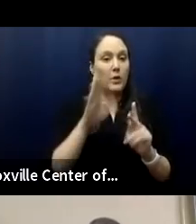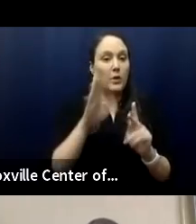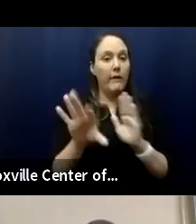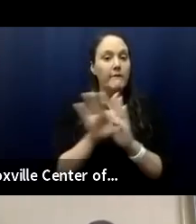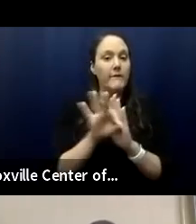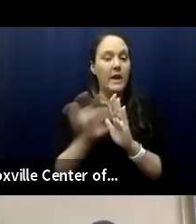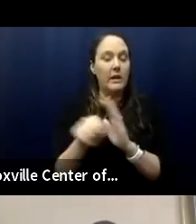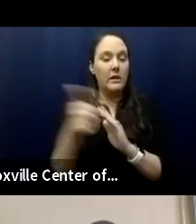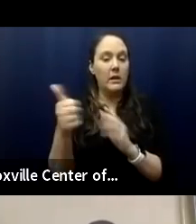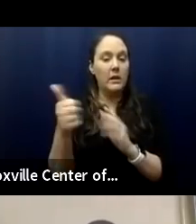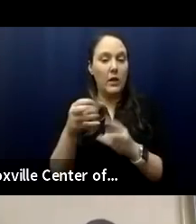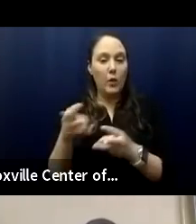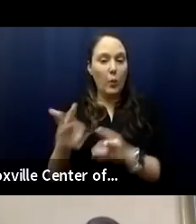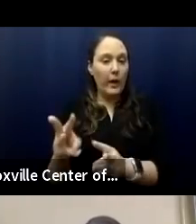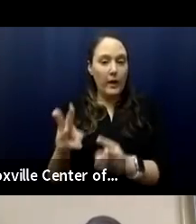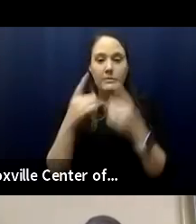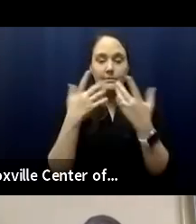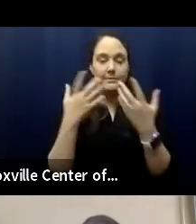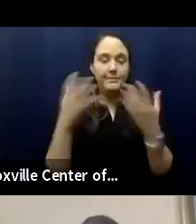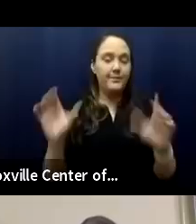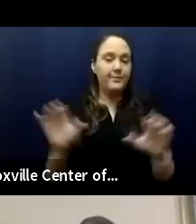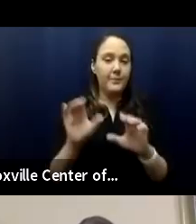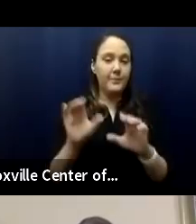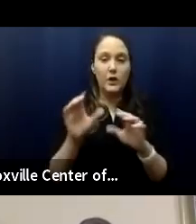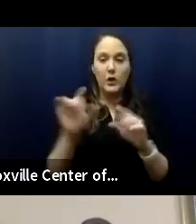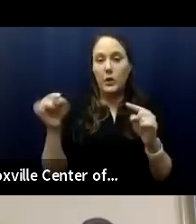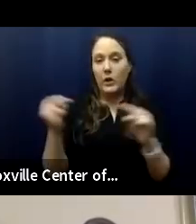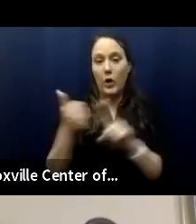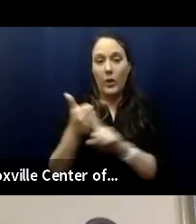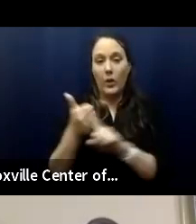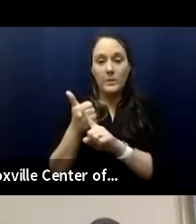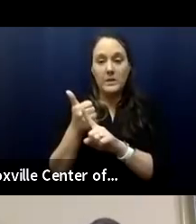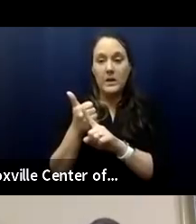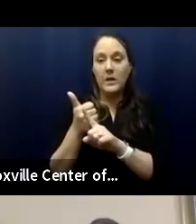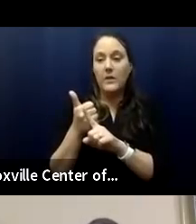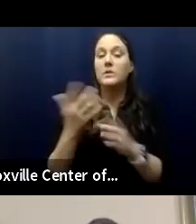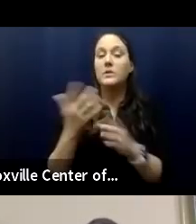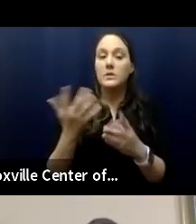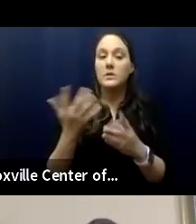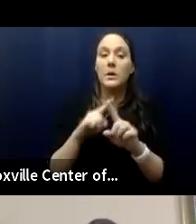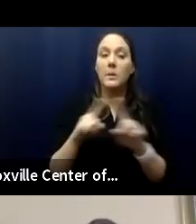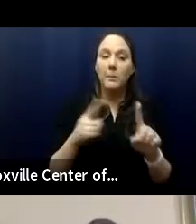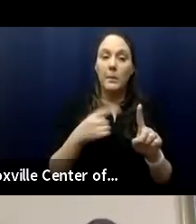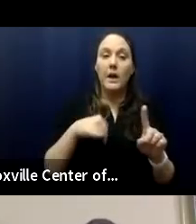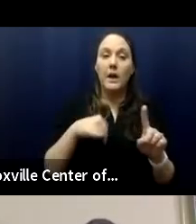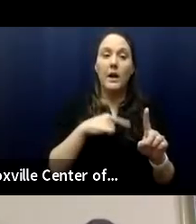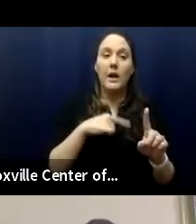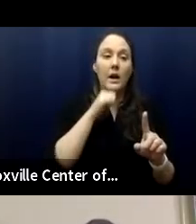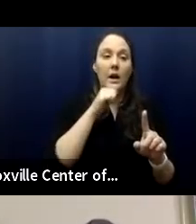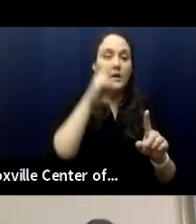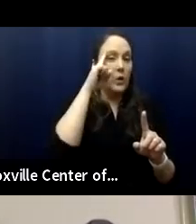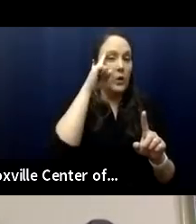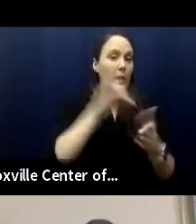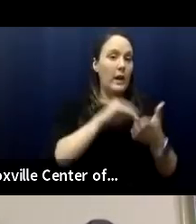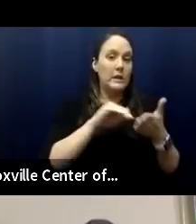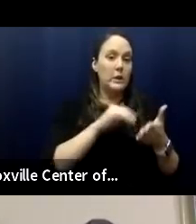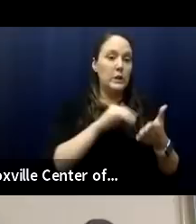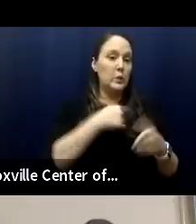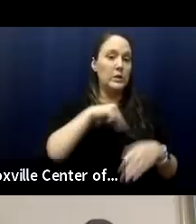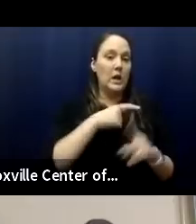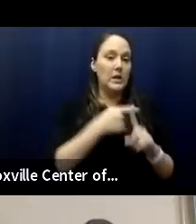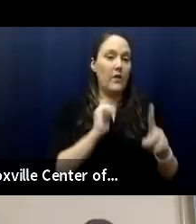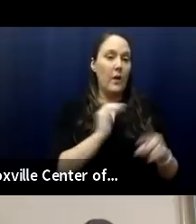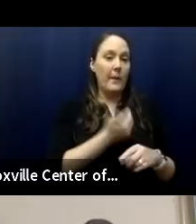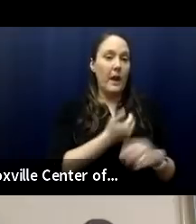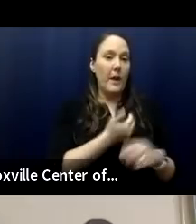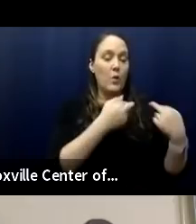to harm themselves, put themselves in harm's way. But I don't think that excuses us from our responsibility to